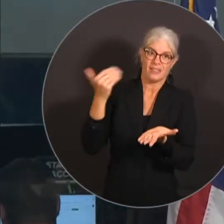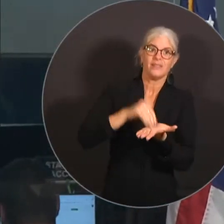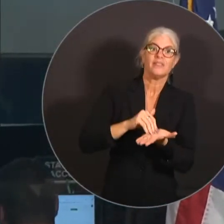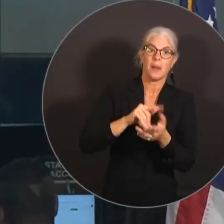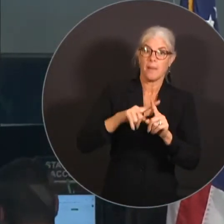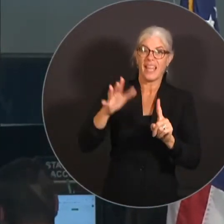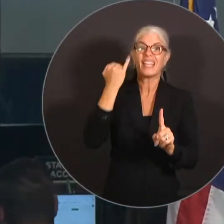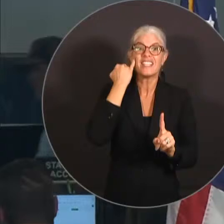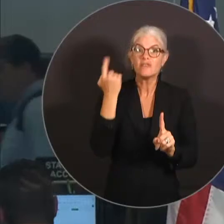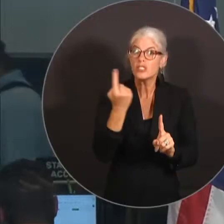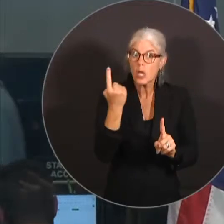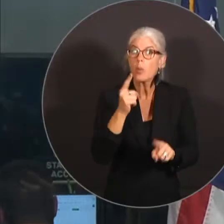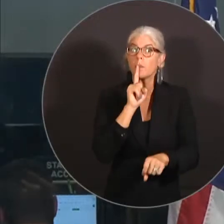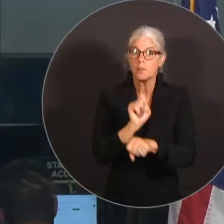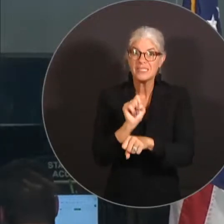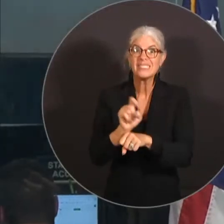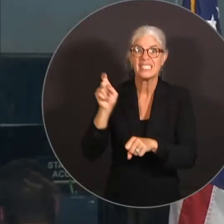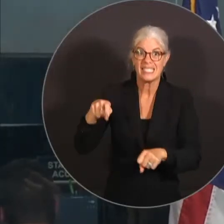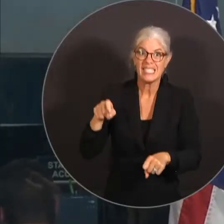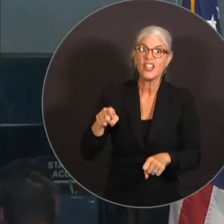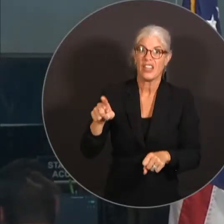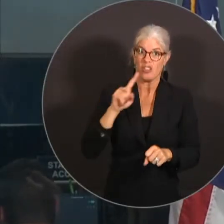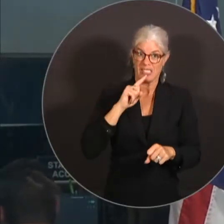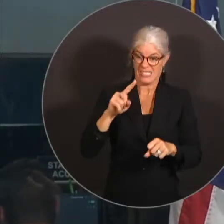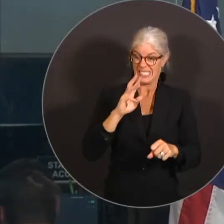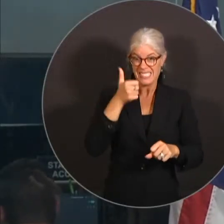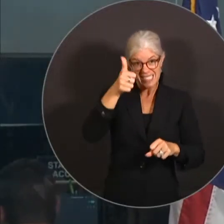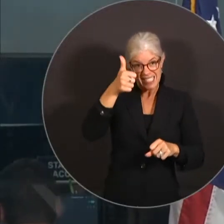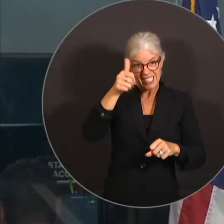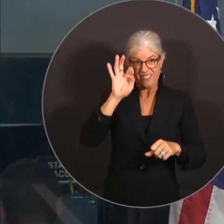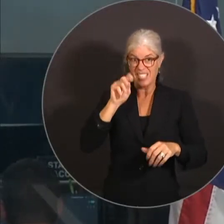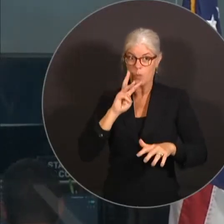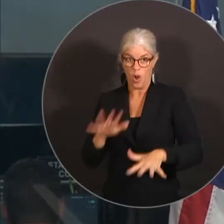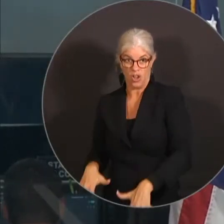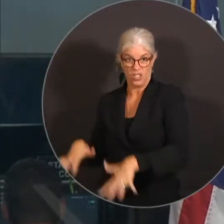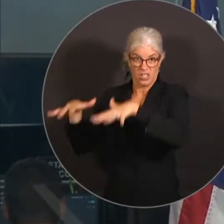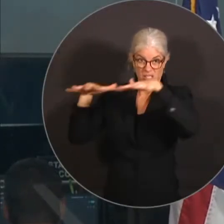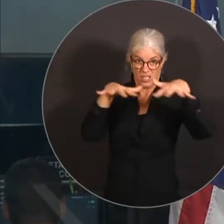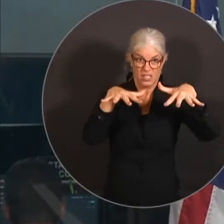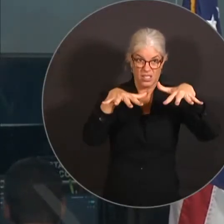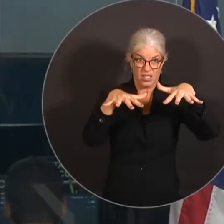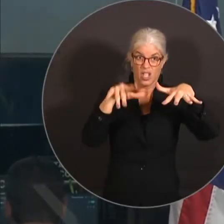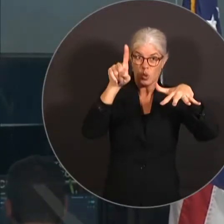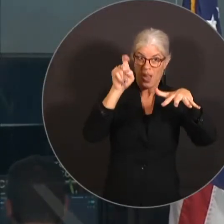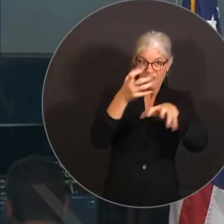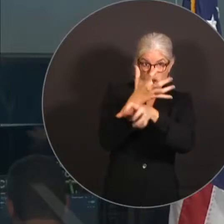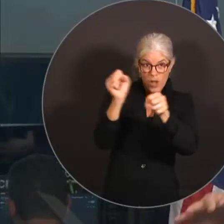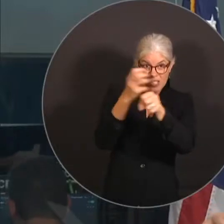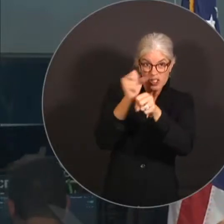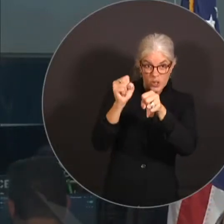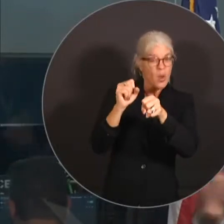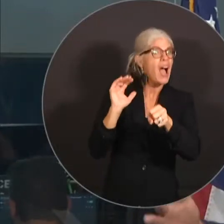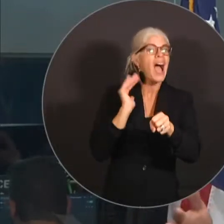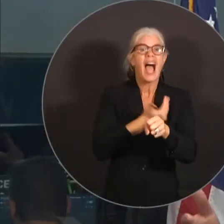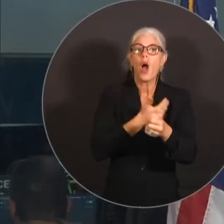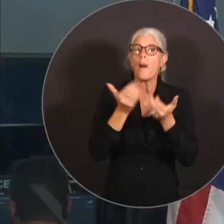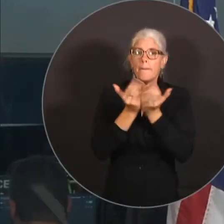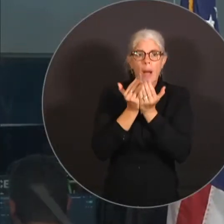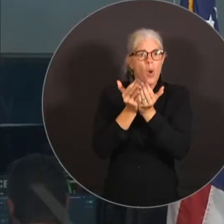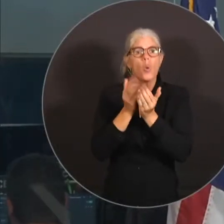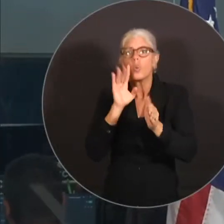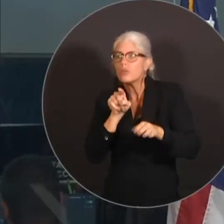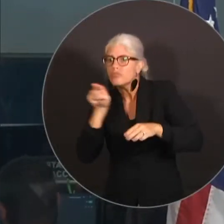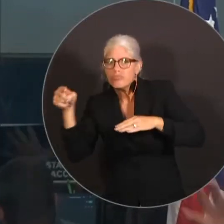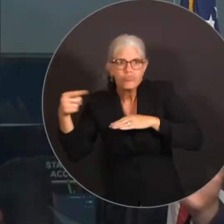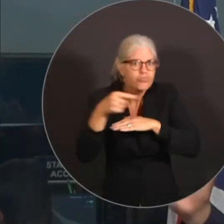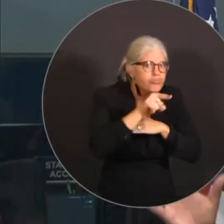does need to be, if there's 10 feet of storm surge somewhere, you go rescue, and then they'll, like our boats, like they'll go around and check on people.